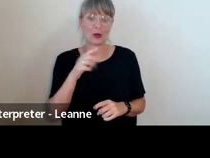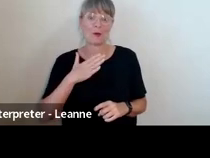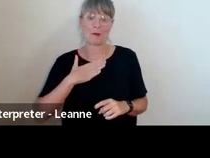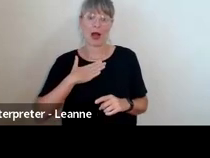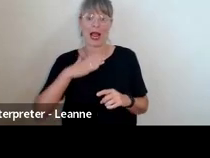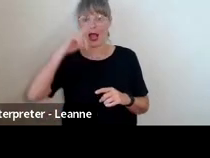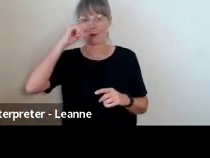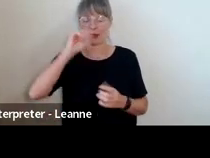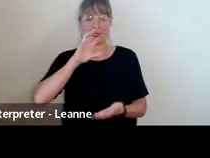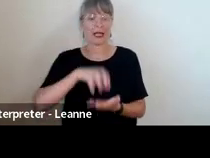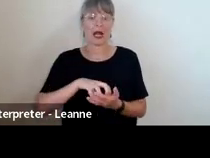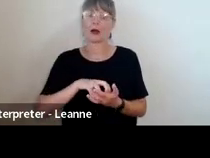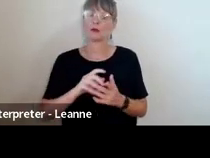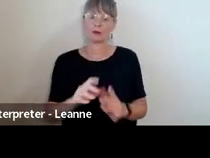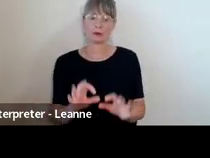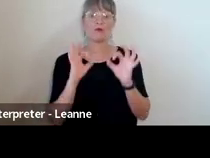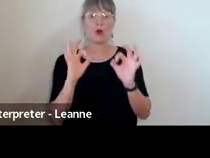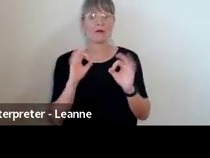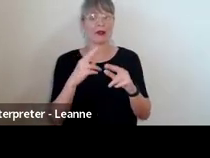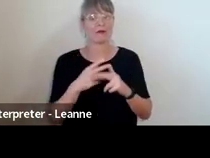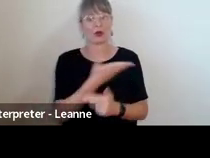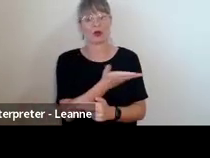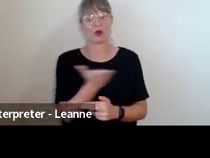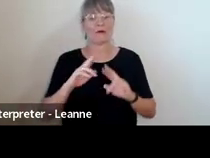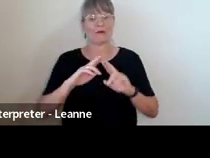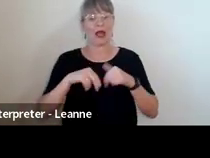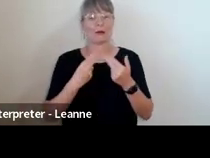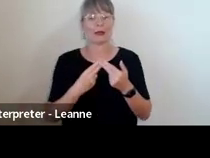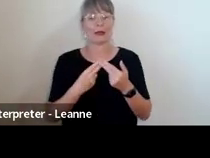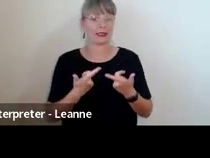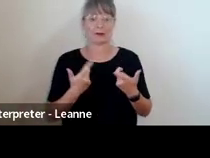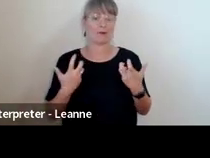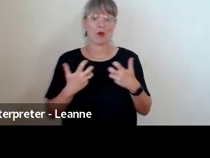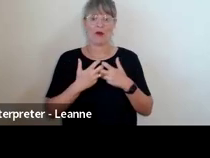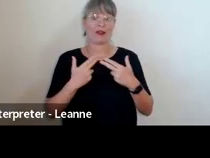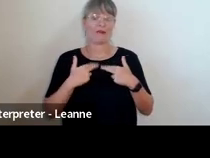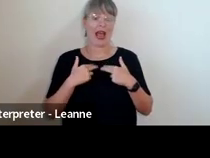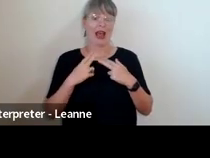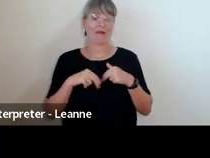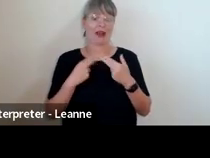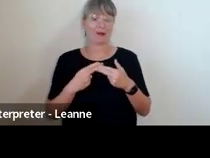perfect tool for your family because it is the perfect tool for ours.